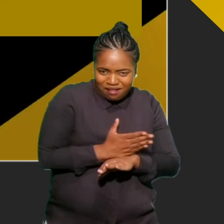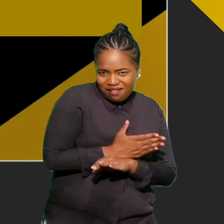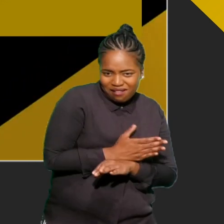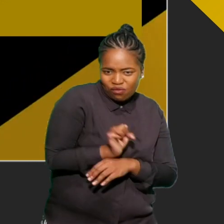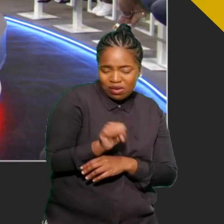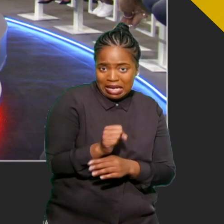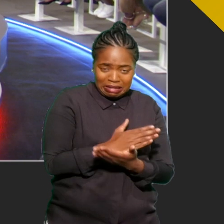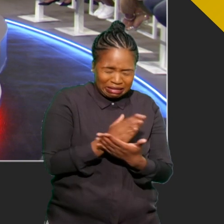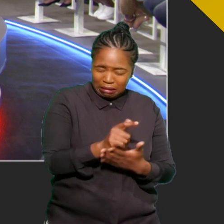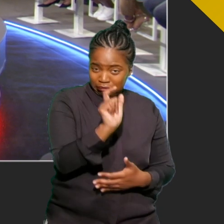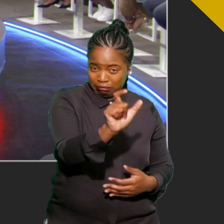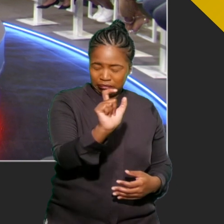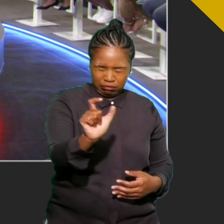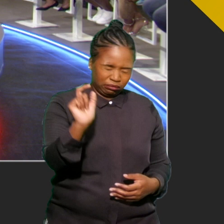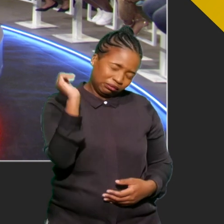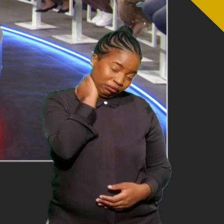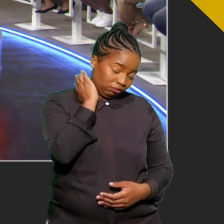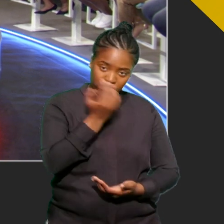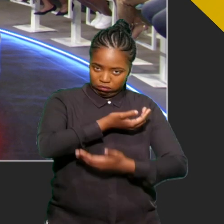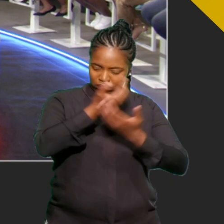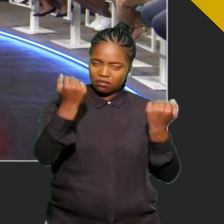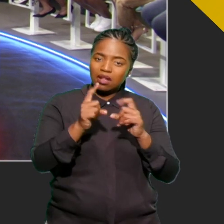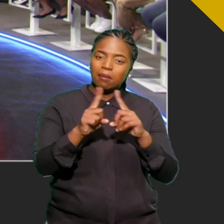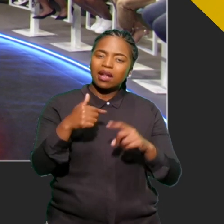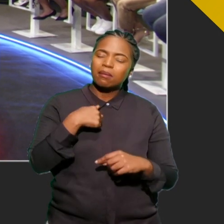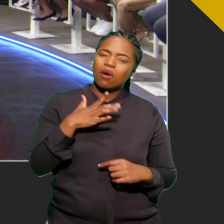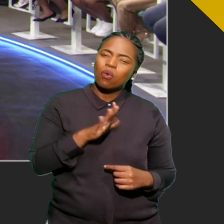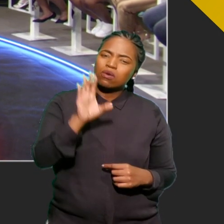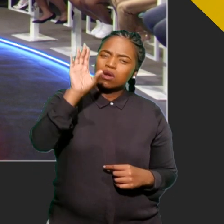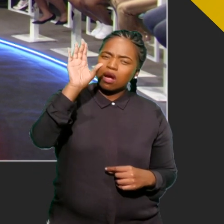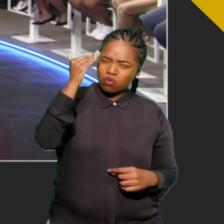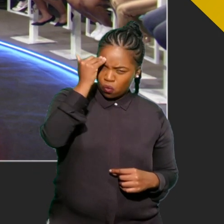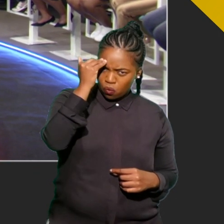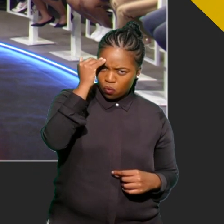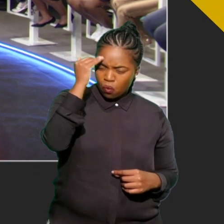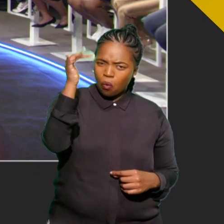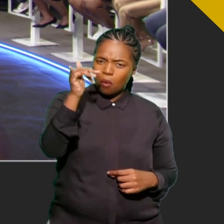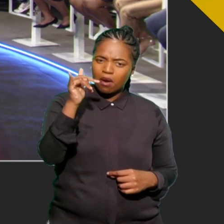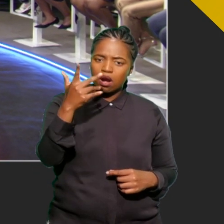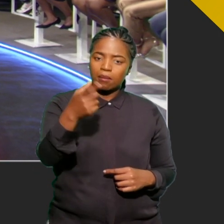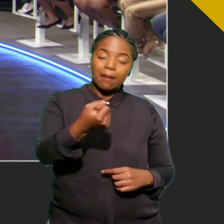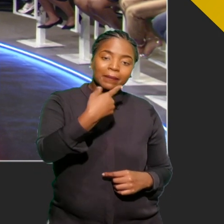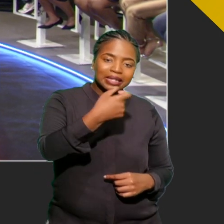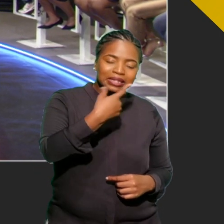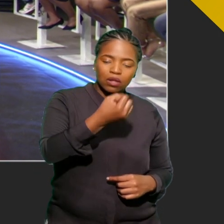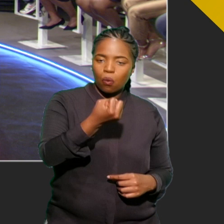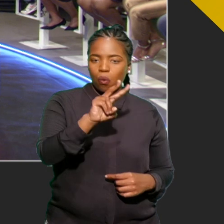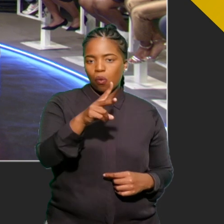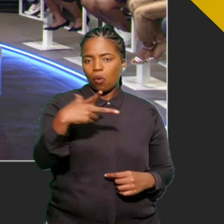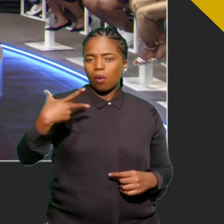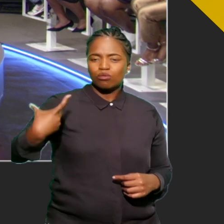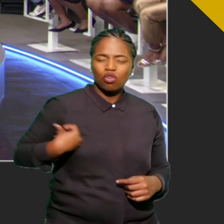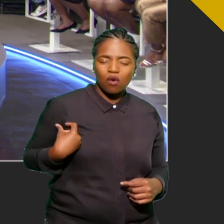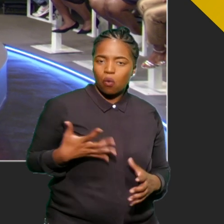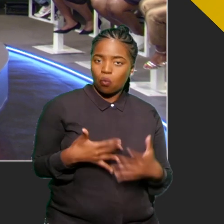mina namangzazi zing. But it goes back to the question engifunuki buzuguti. When we go looking for amapilisi at clinics or